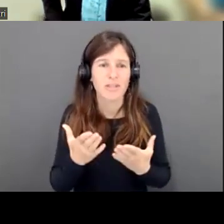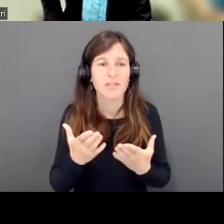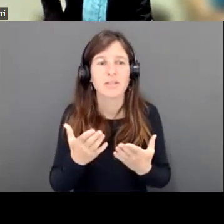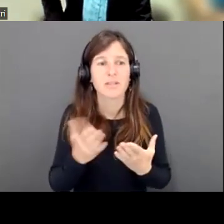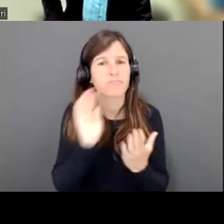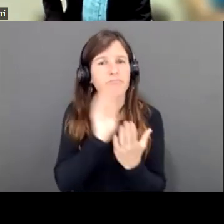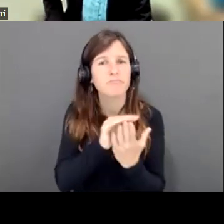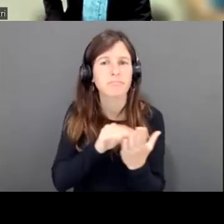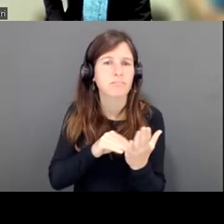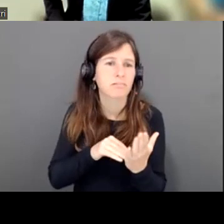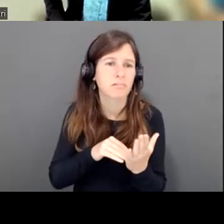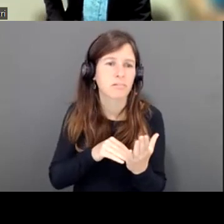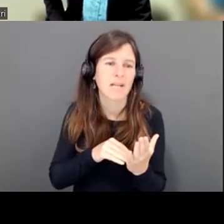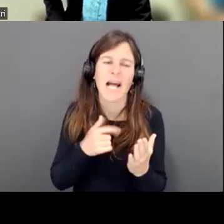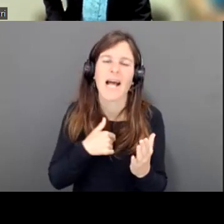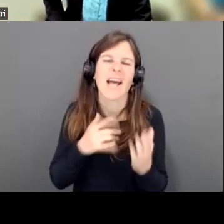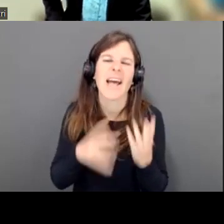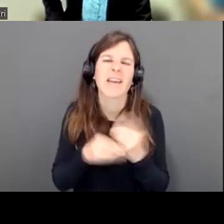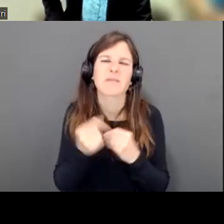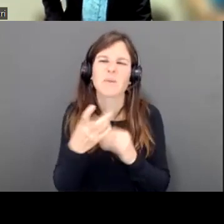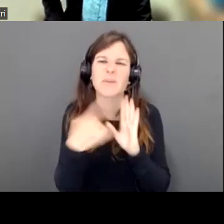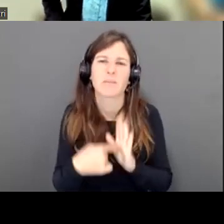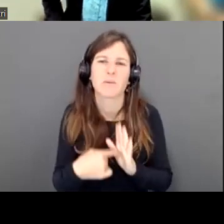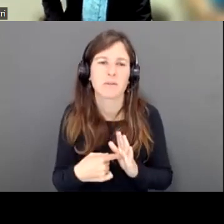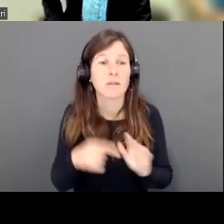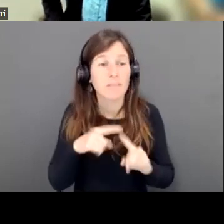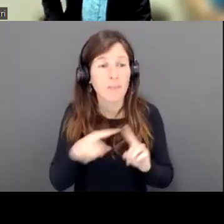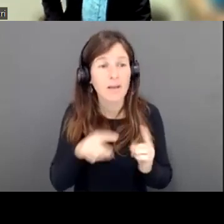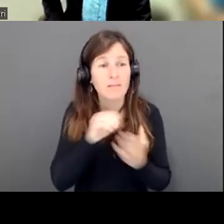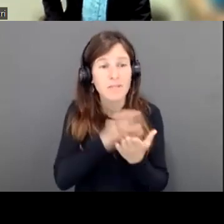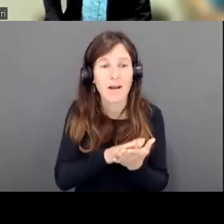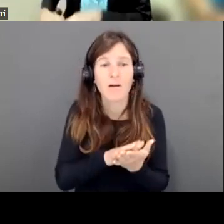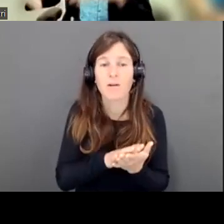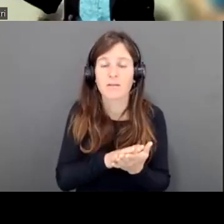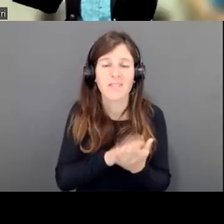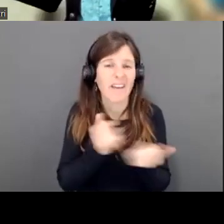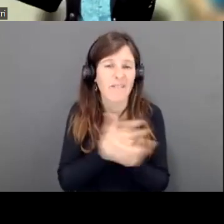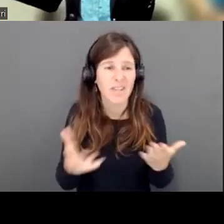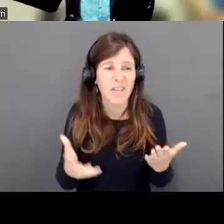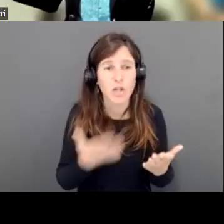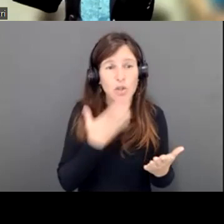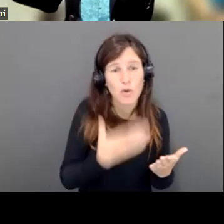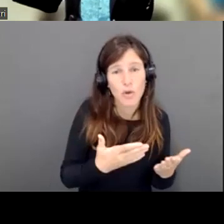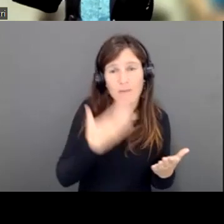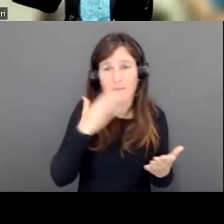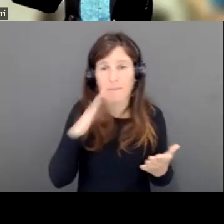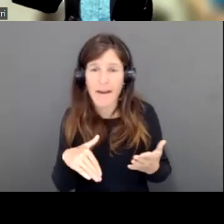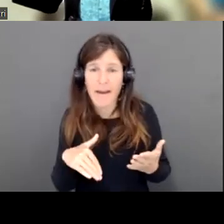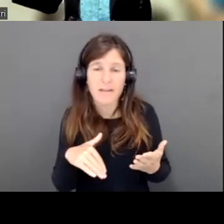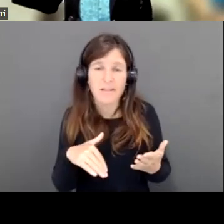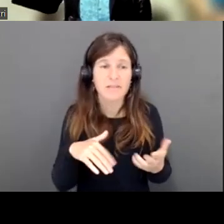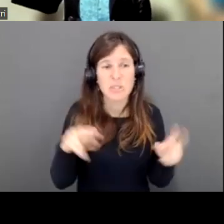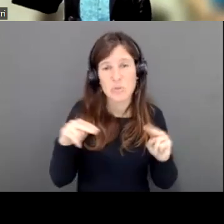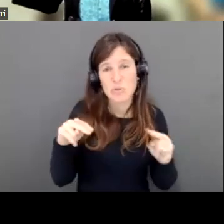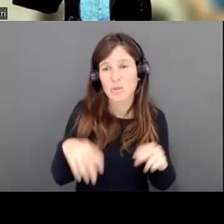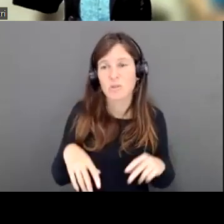just as an example, put down everything, the good, the bad, and the ugly, right? So we say like the polarizing choices,